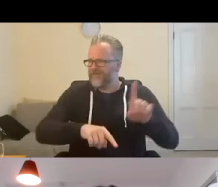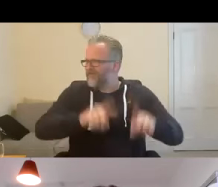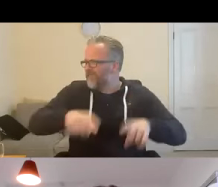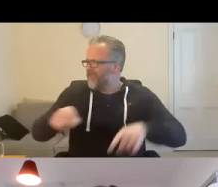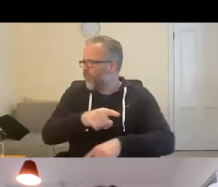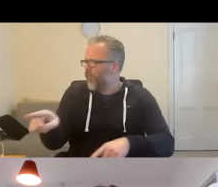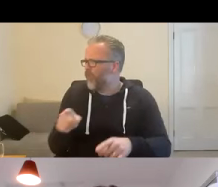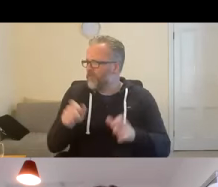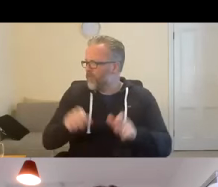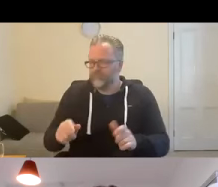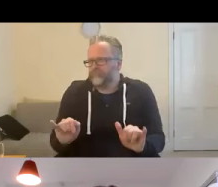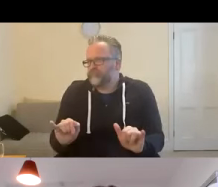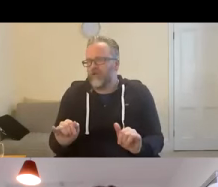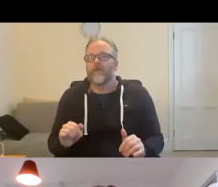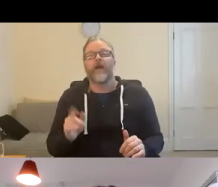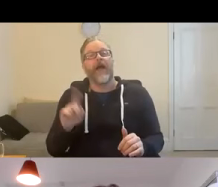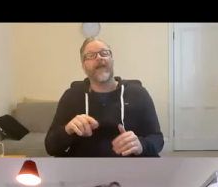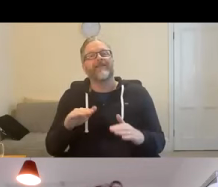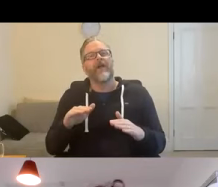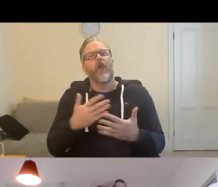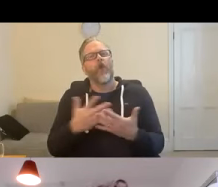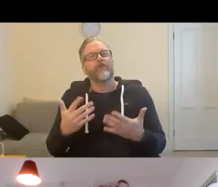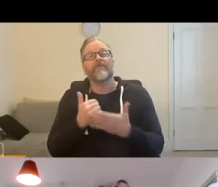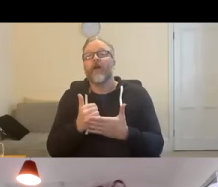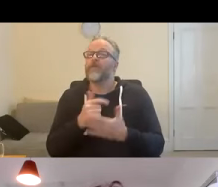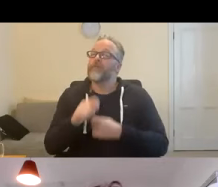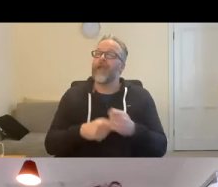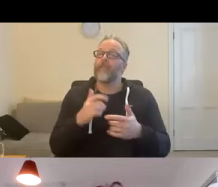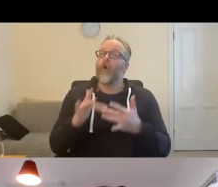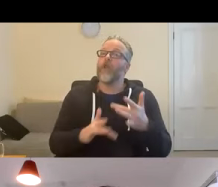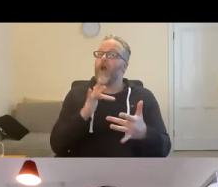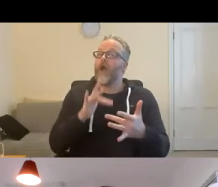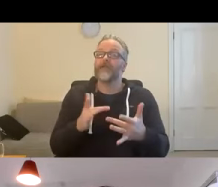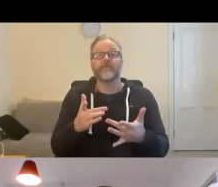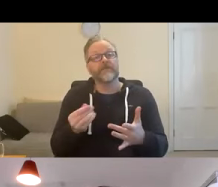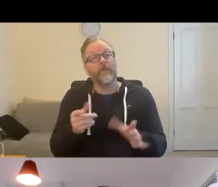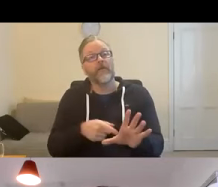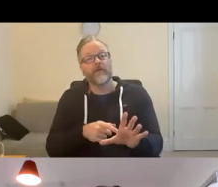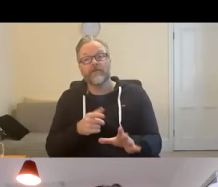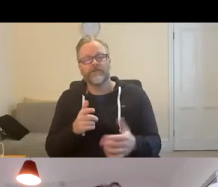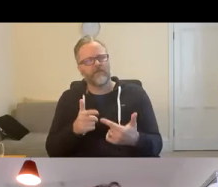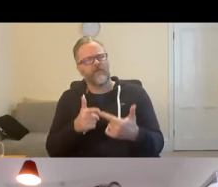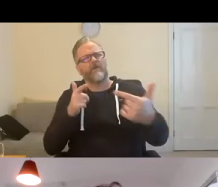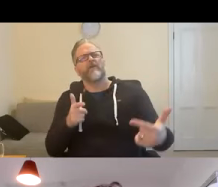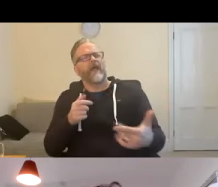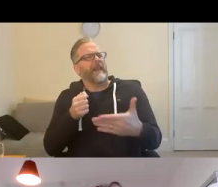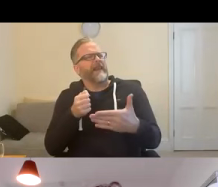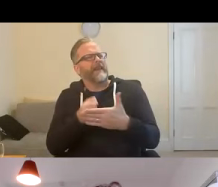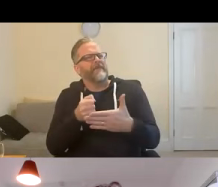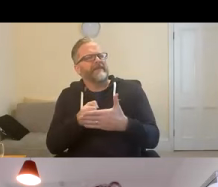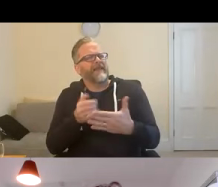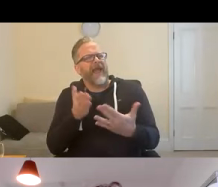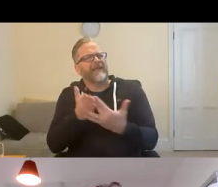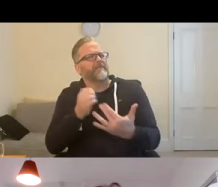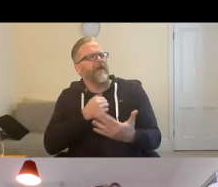on. In addition, although a lot of therapies moved online, for some young people, they had limited access to these